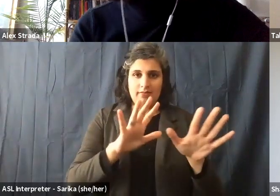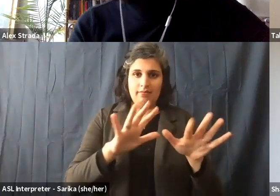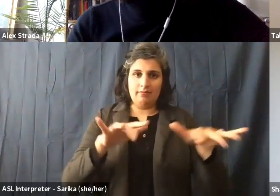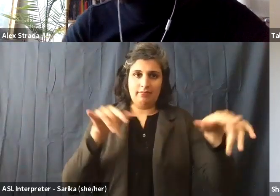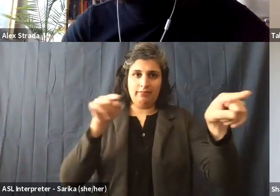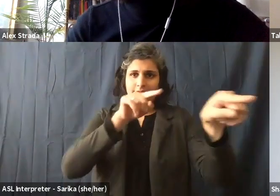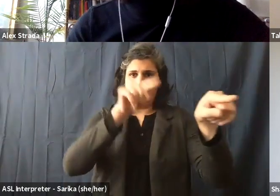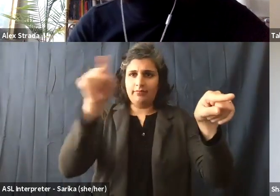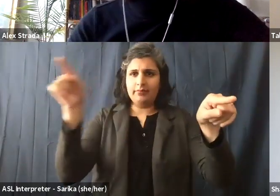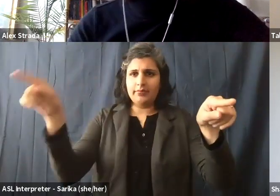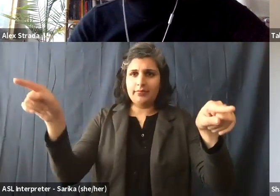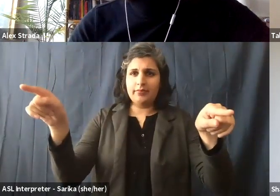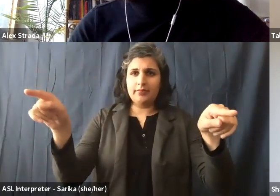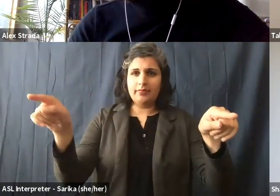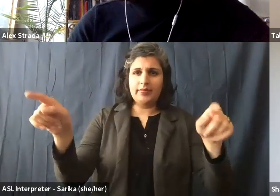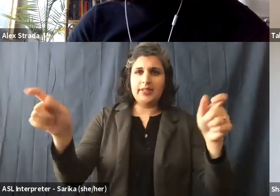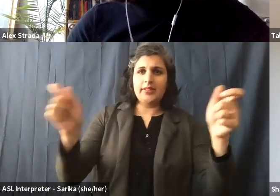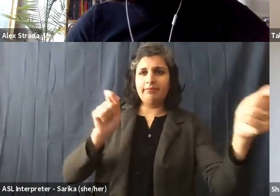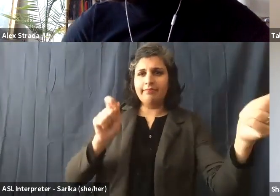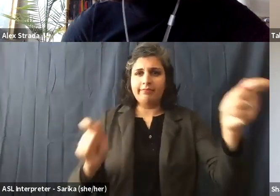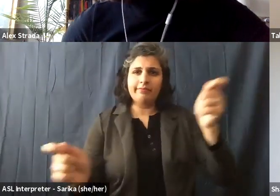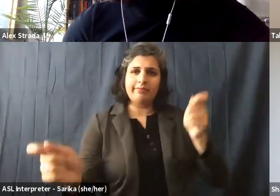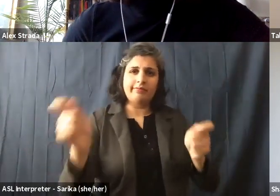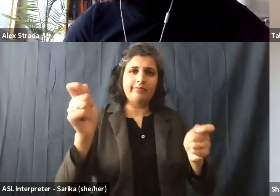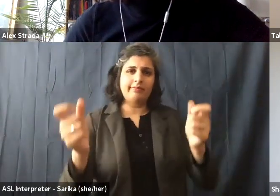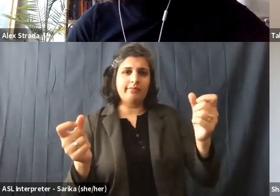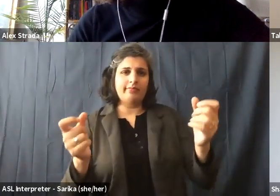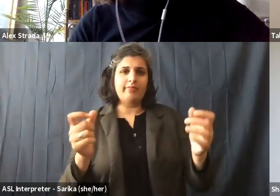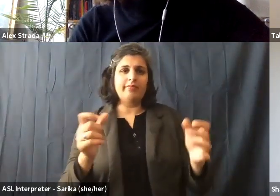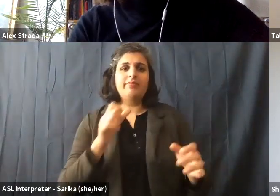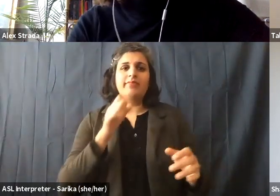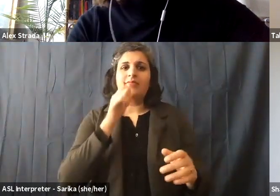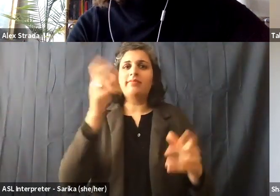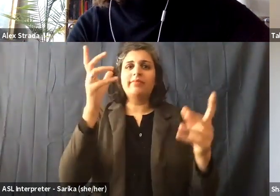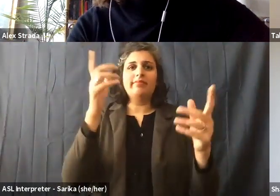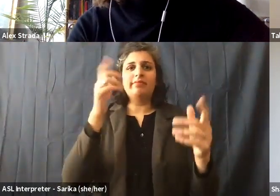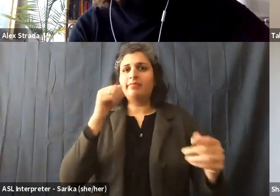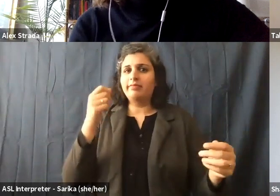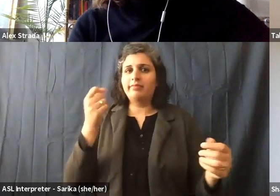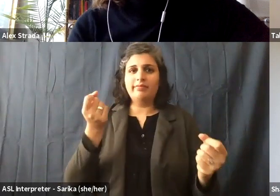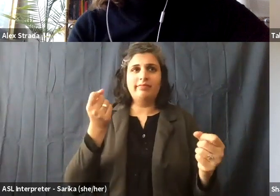monuments into shape-shifting, unresolved counter-monuments.